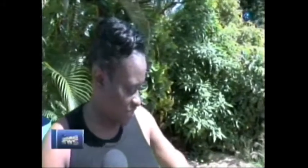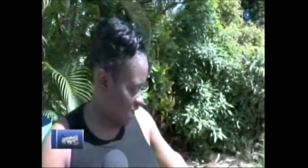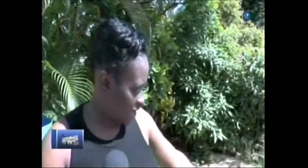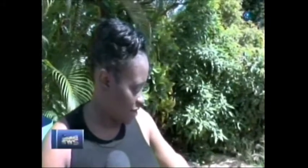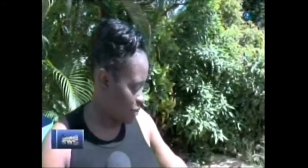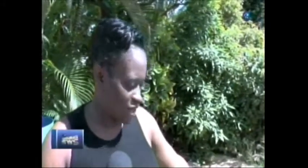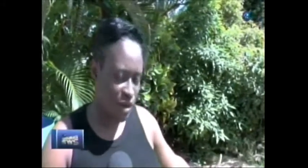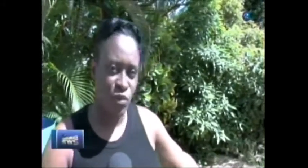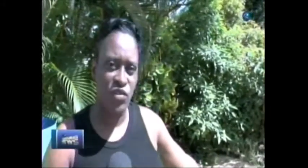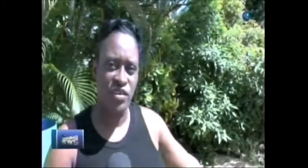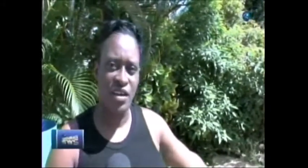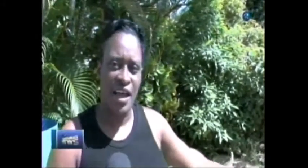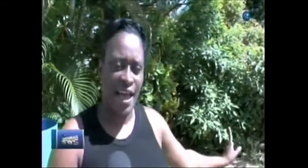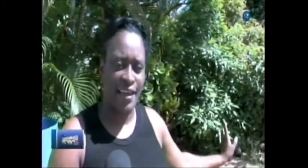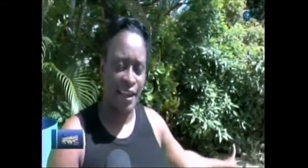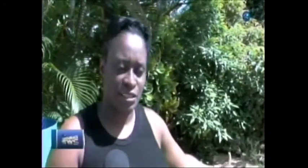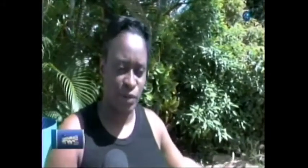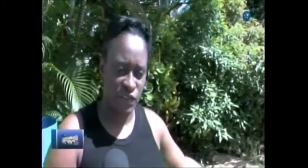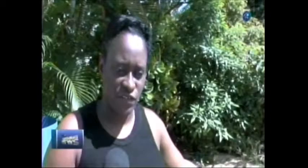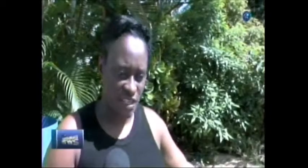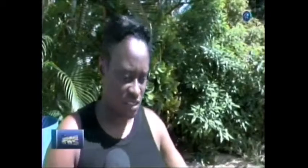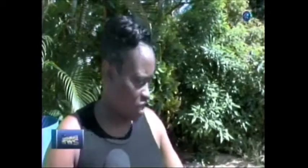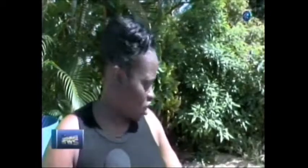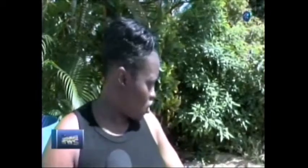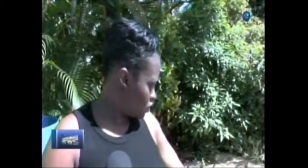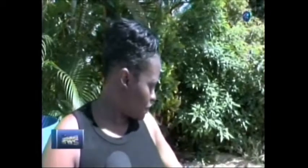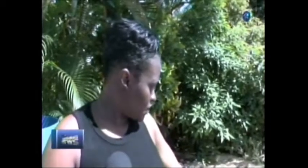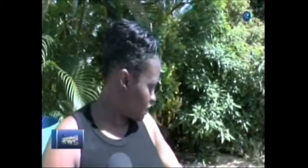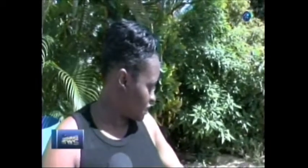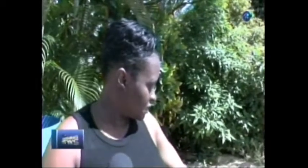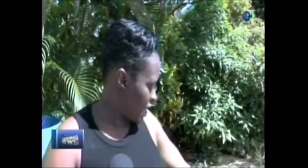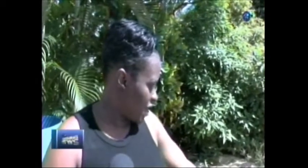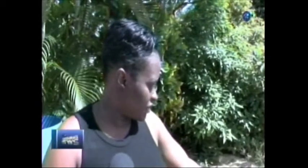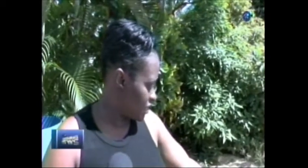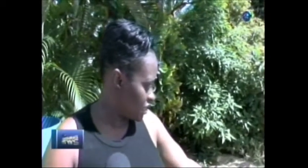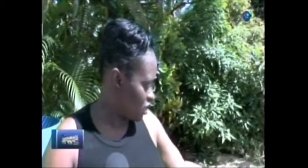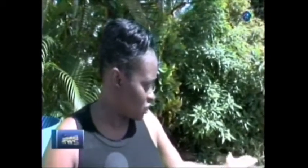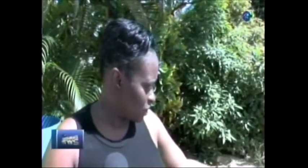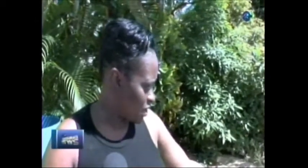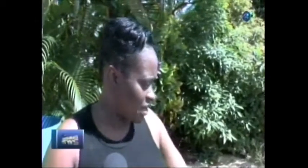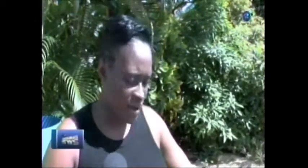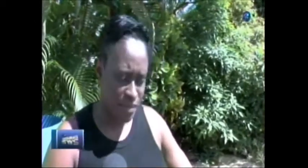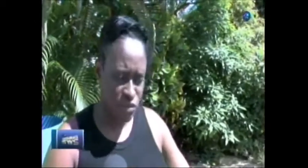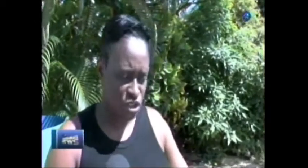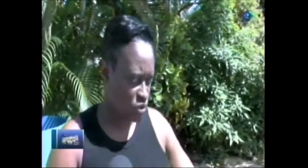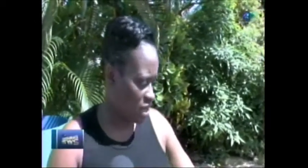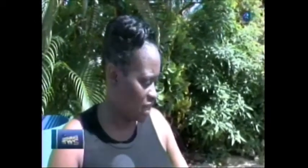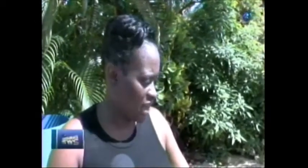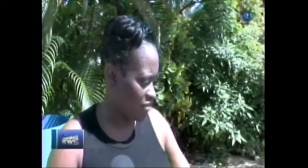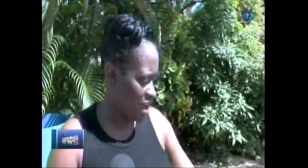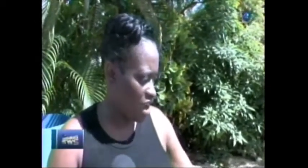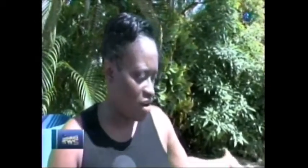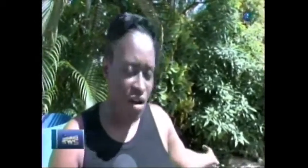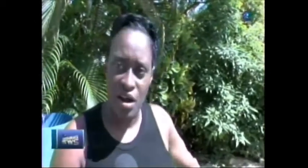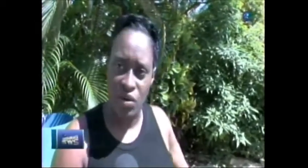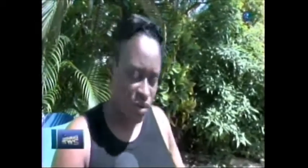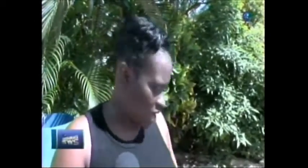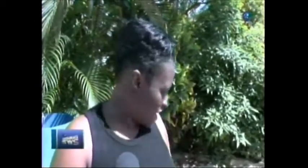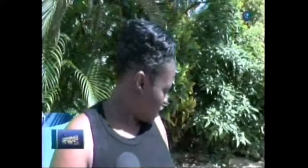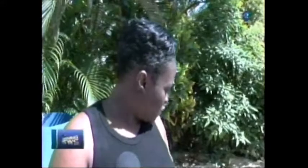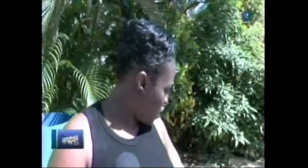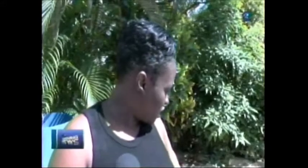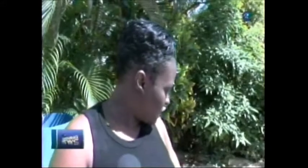authority, can't get nobody come over and get this pipe fixed. Causing mosquitoes, everything. Somebody come, show up, look at it, and go